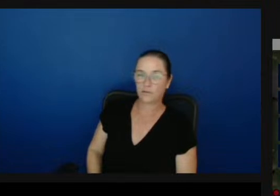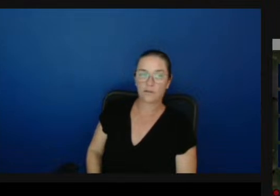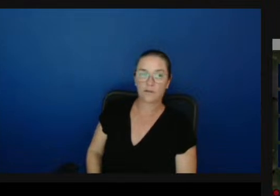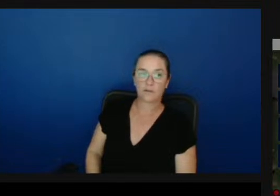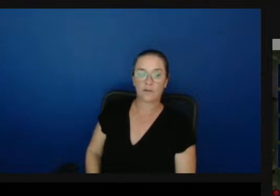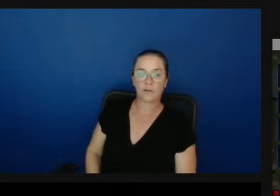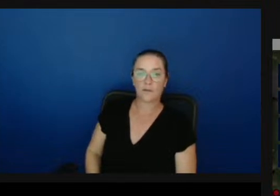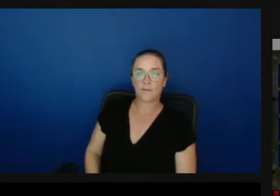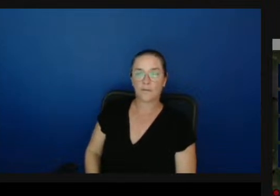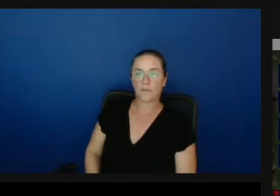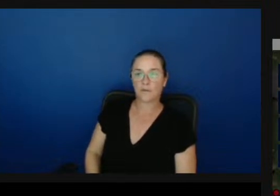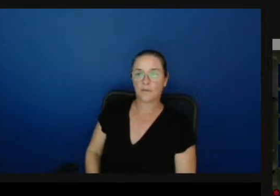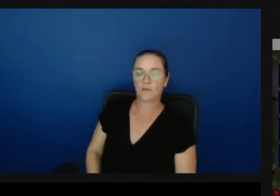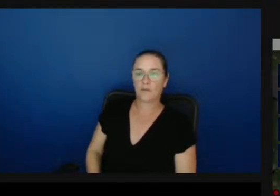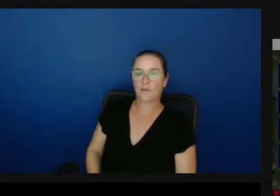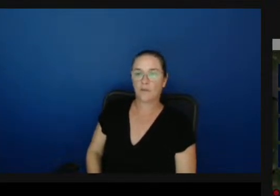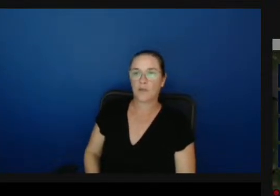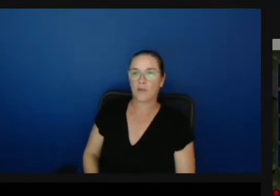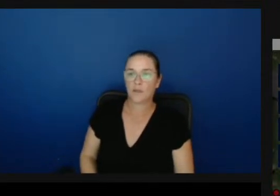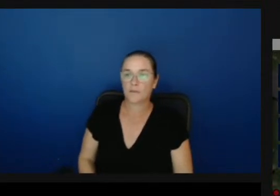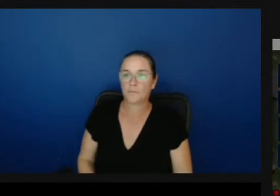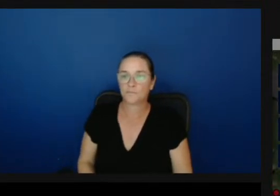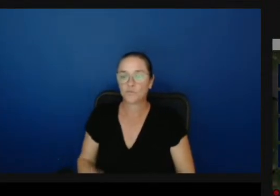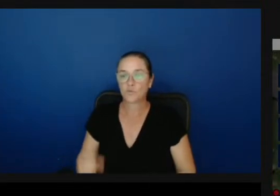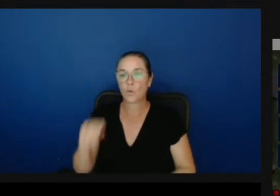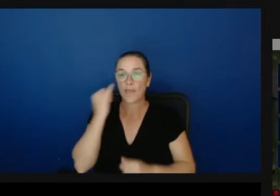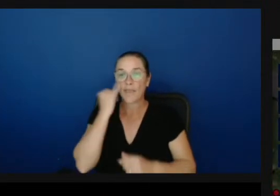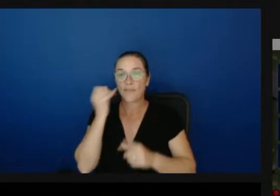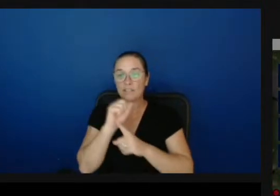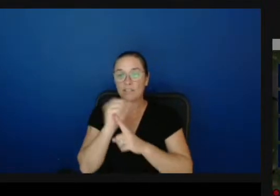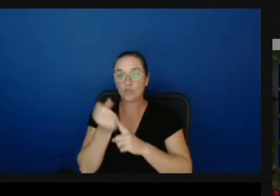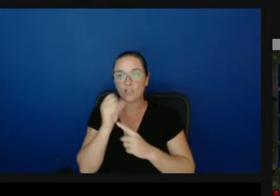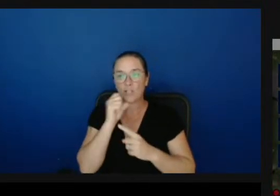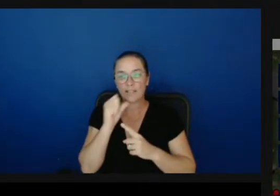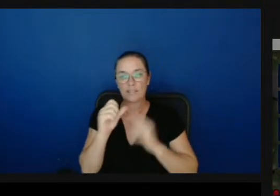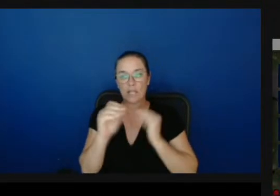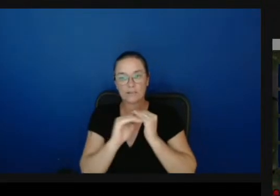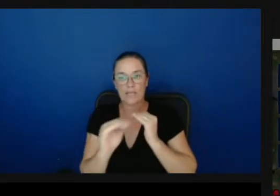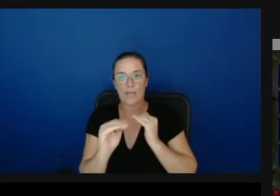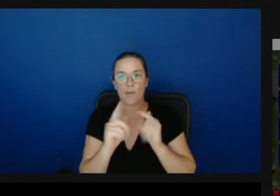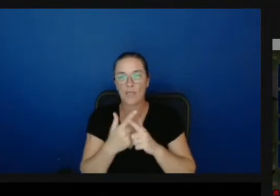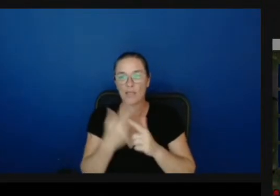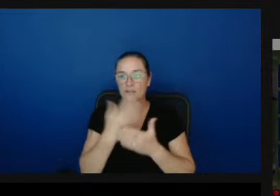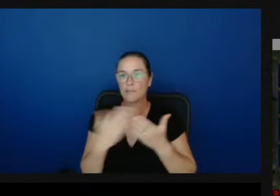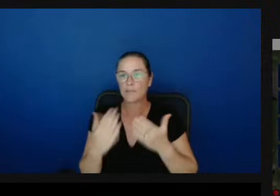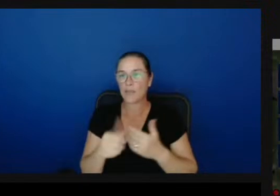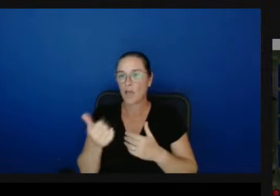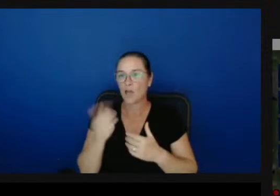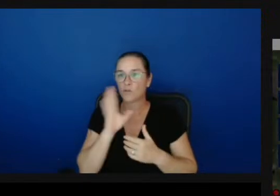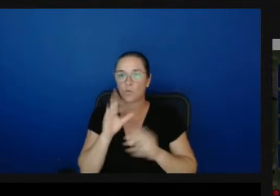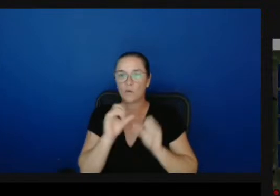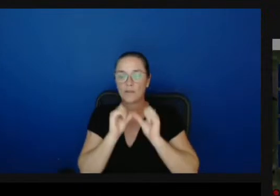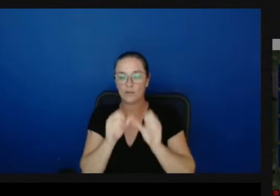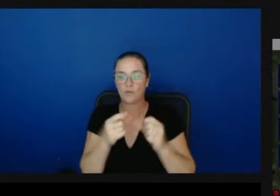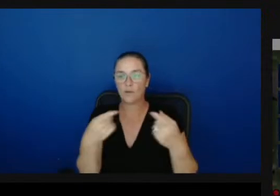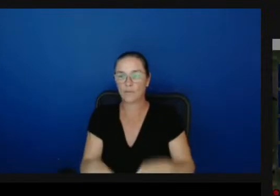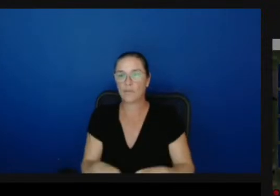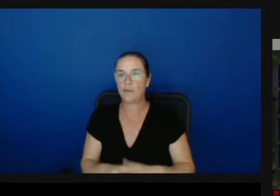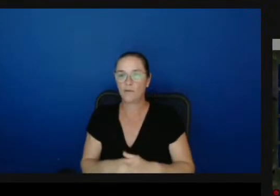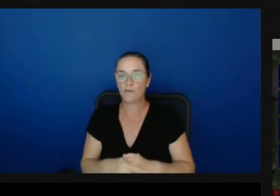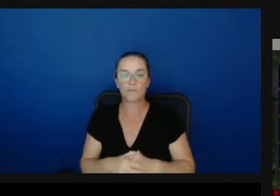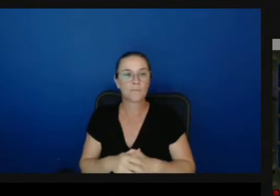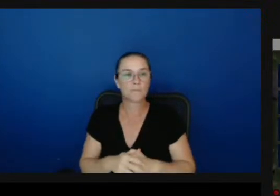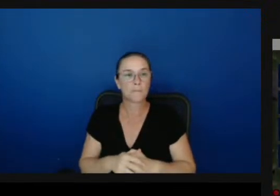least stable. And so if the situation is not stable, something else will continue to happen until it stabilizes, whether it